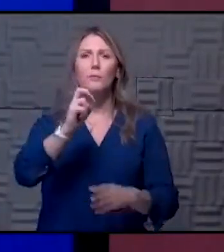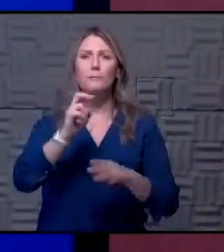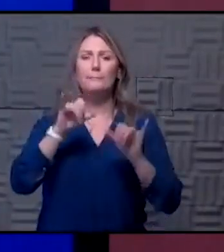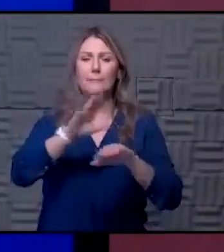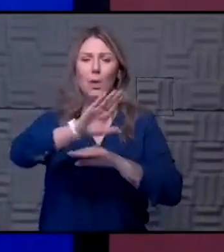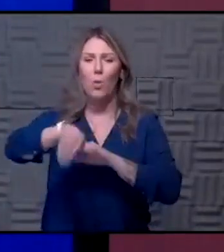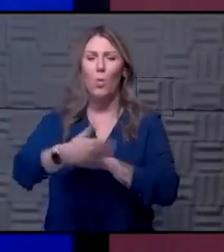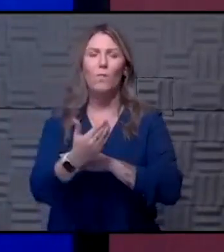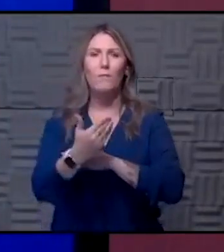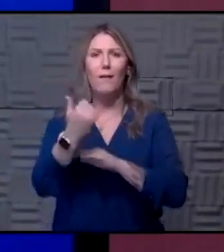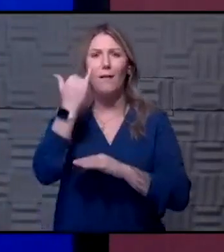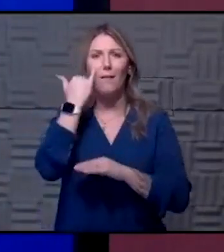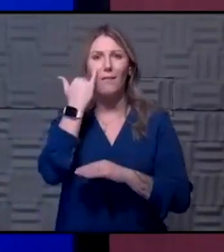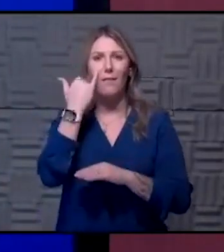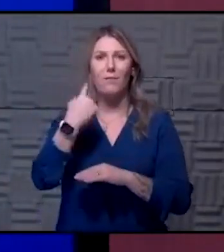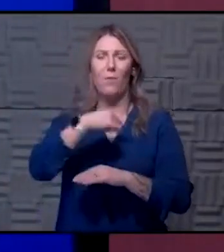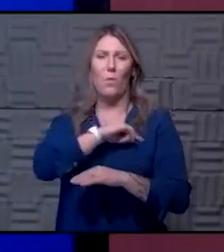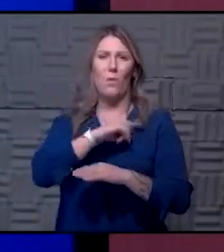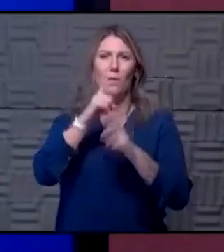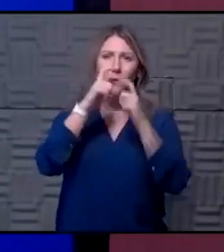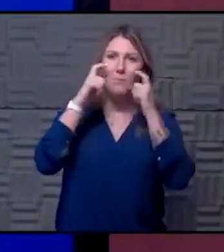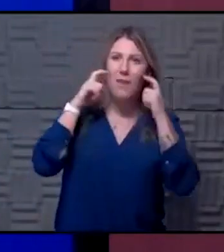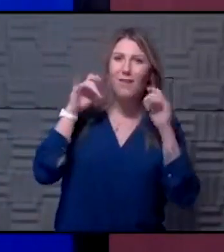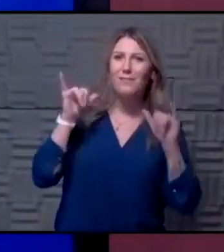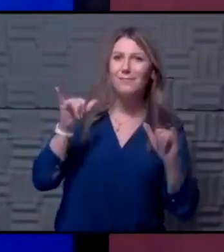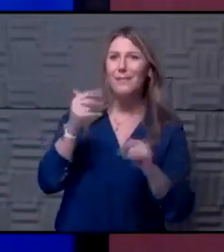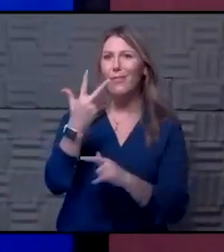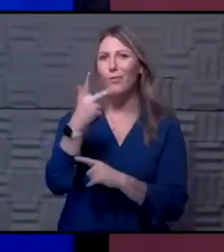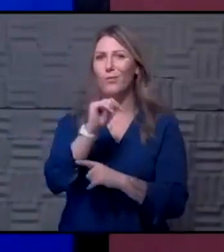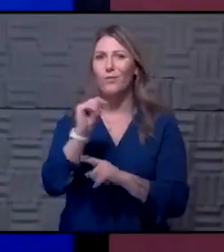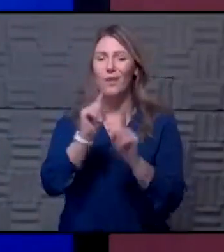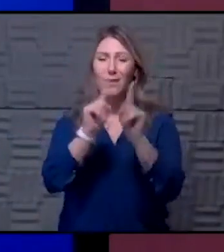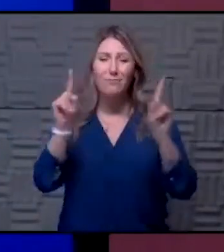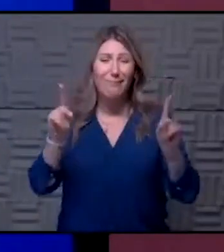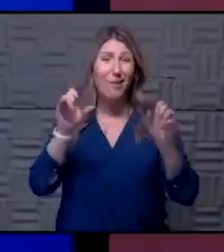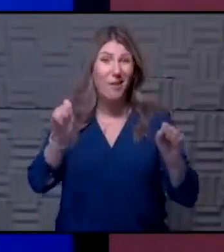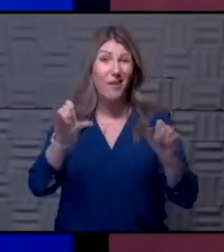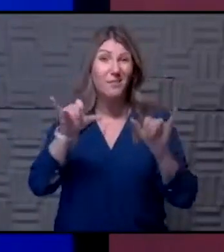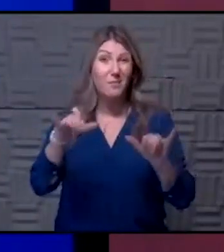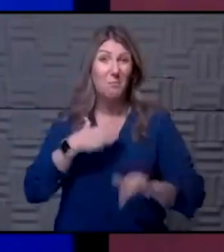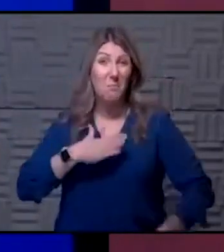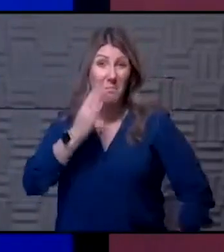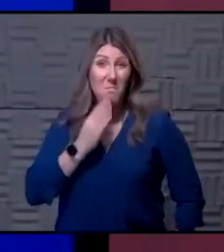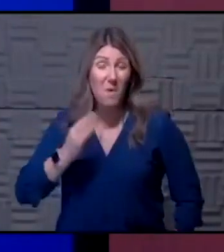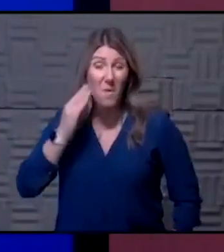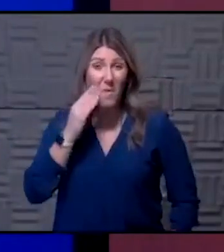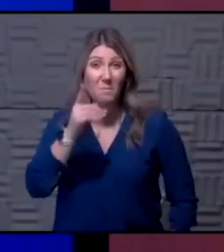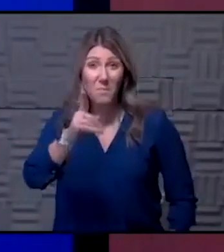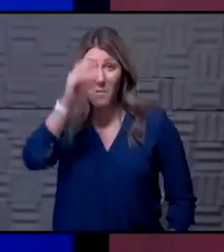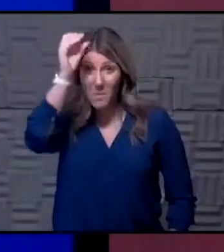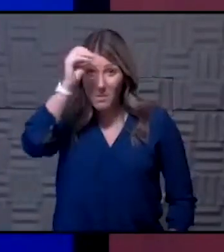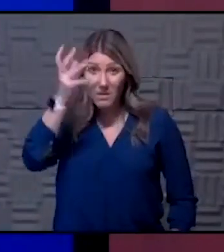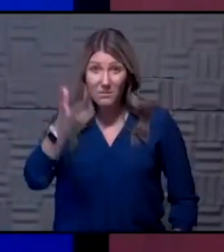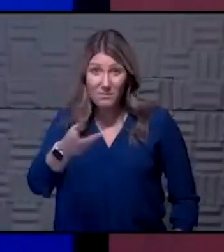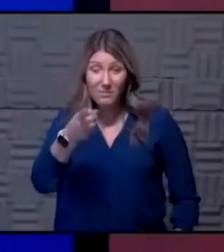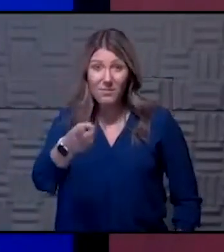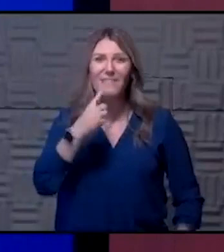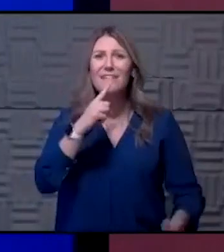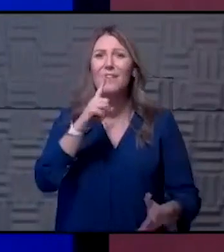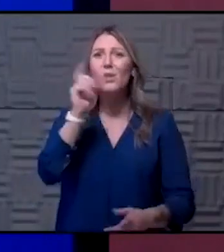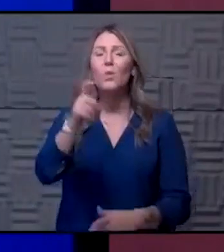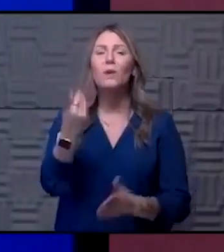3 feet apart? Oh, man, we get this question a lot. What do you think, Raghu? What was the question